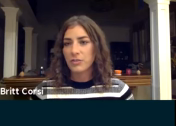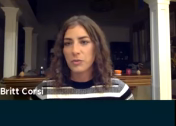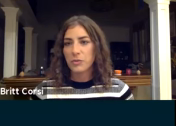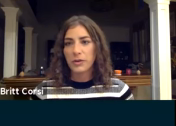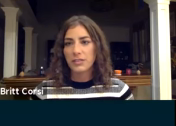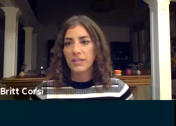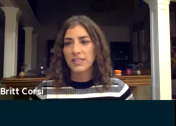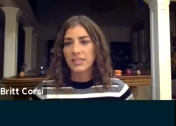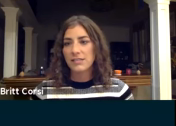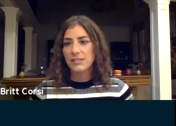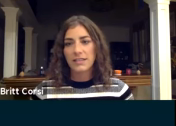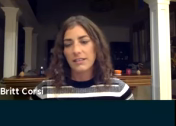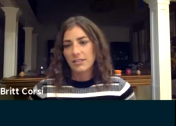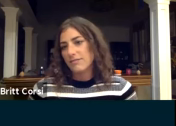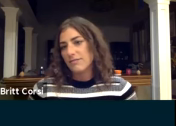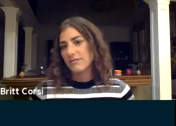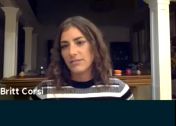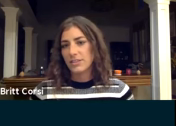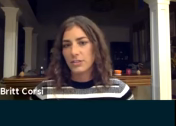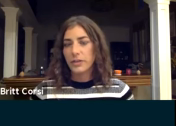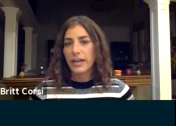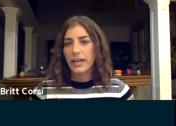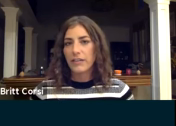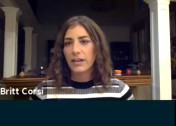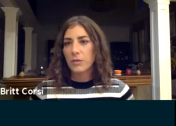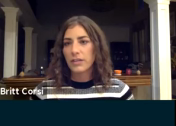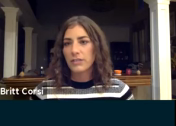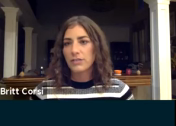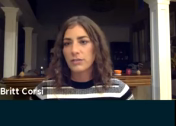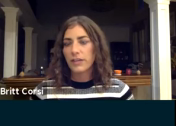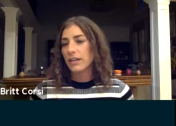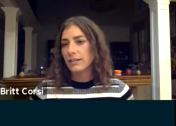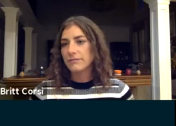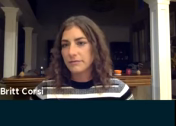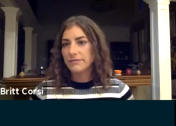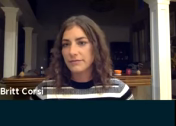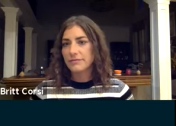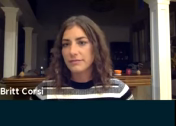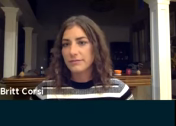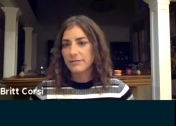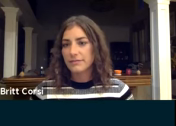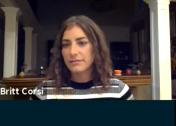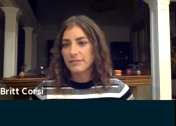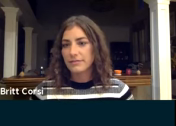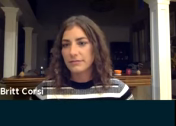our entrepreneurial stomachs is, you regret giving up more than you do failing.